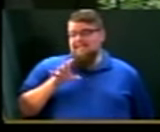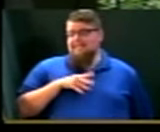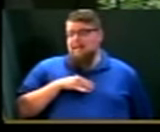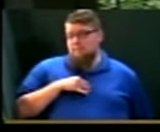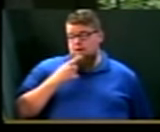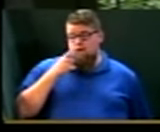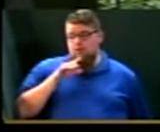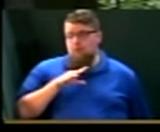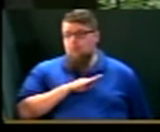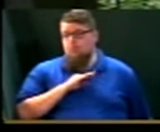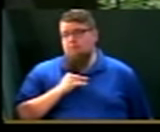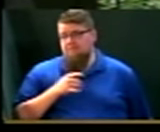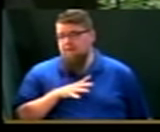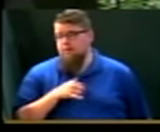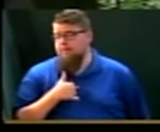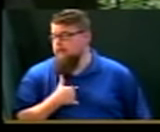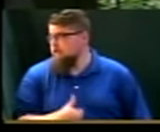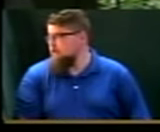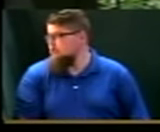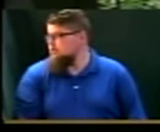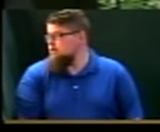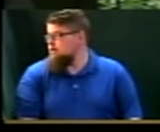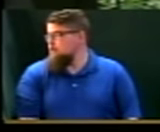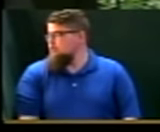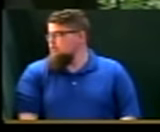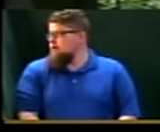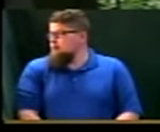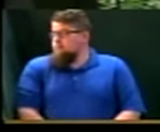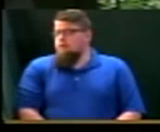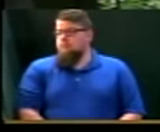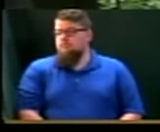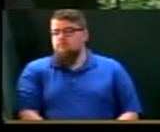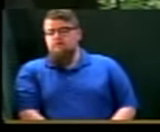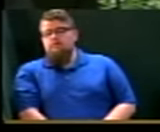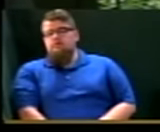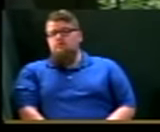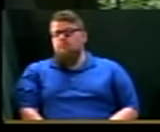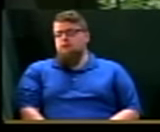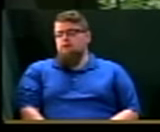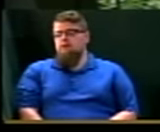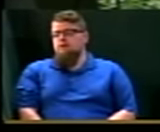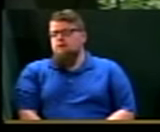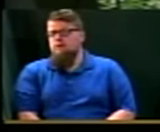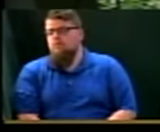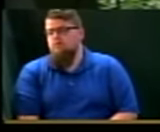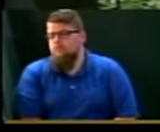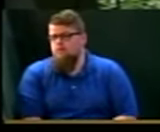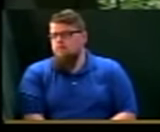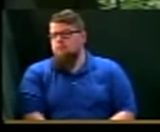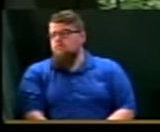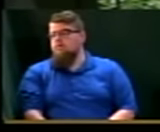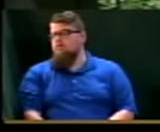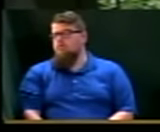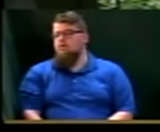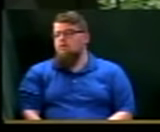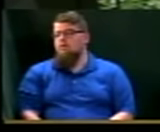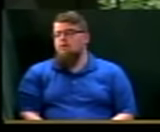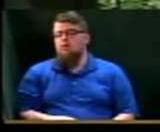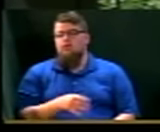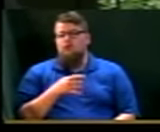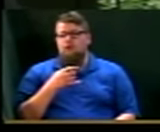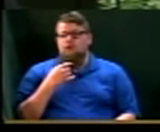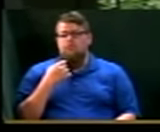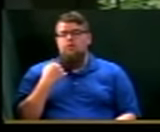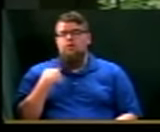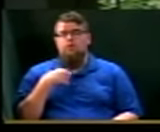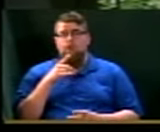You decide, and then I have to second. It's fine with me. Do you want to accept it? Then Ms. Roundtree has to second it.